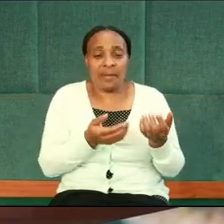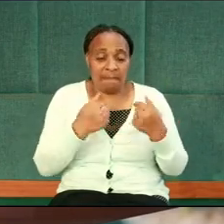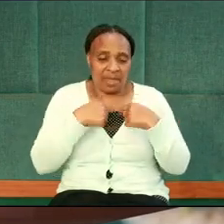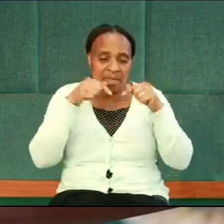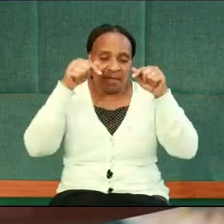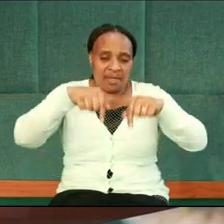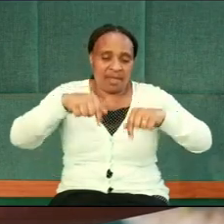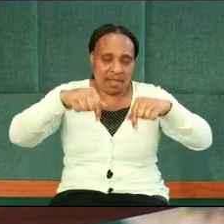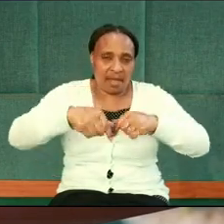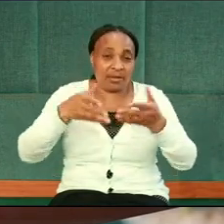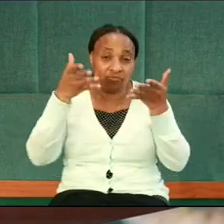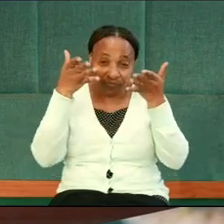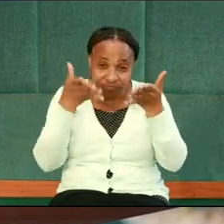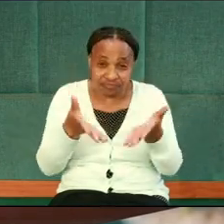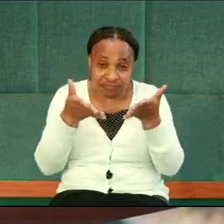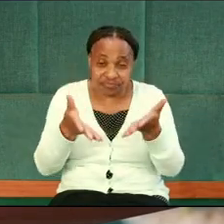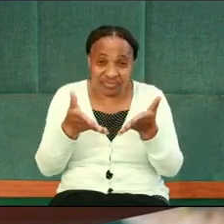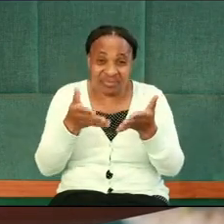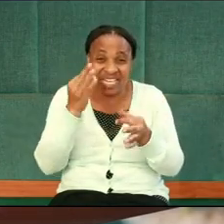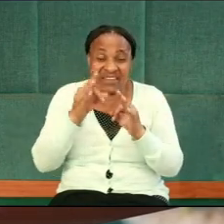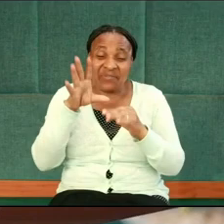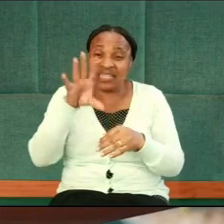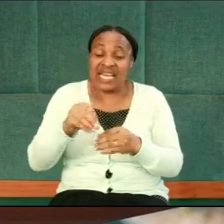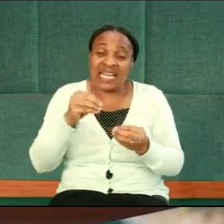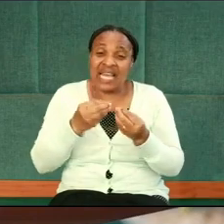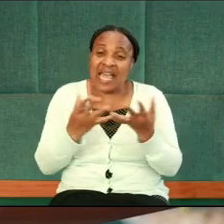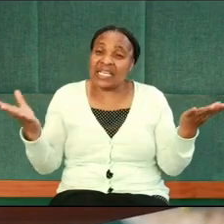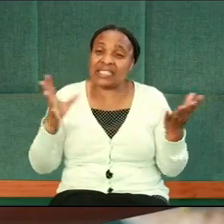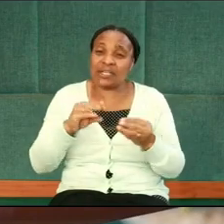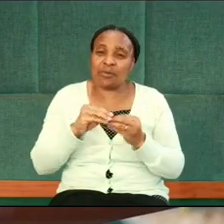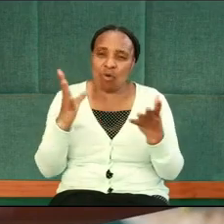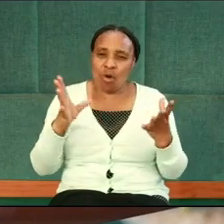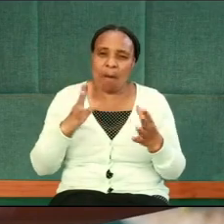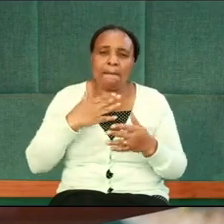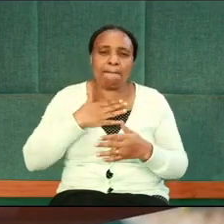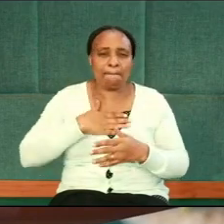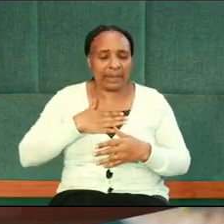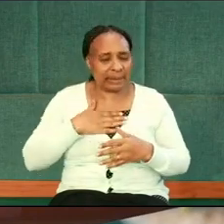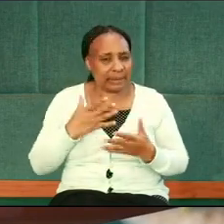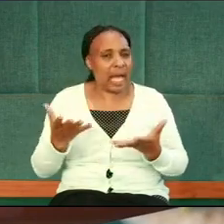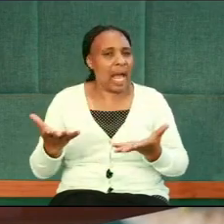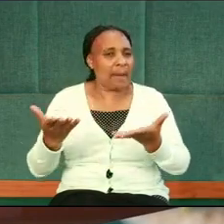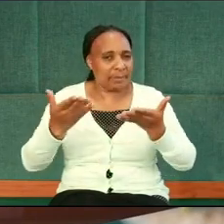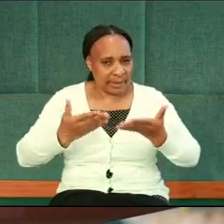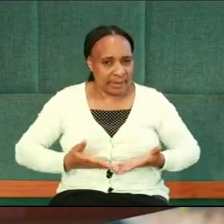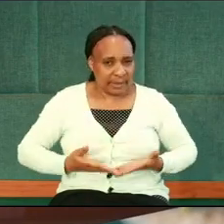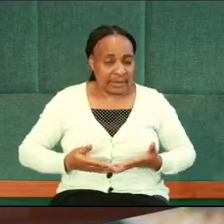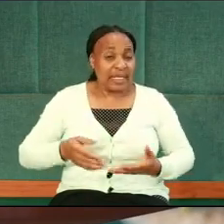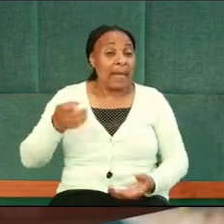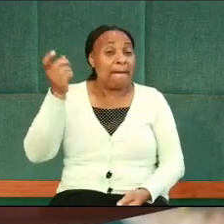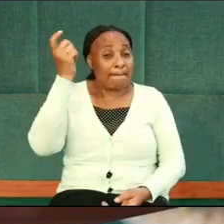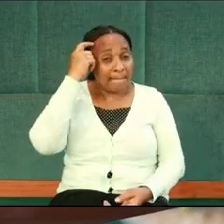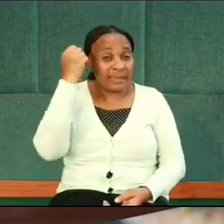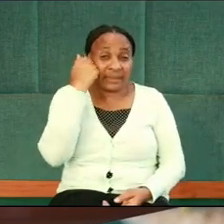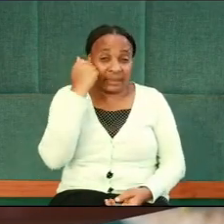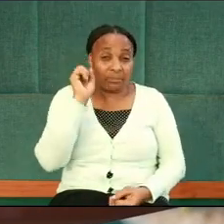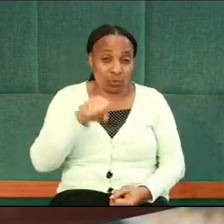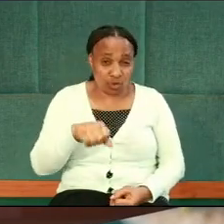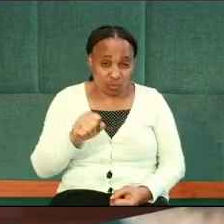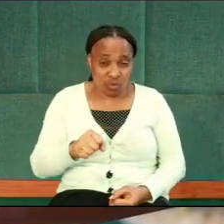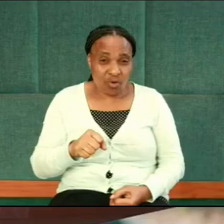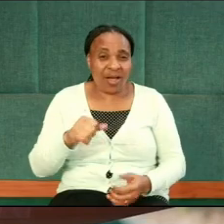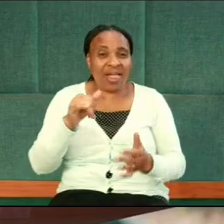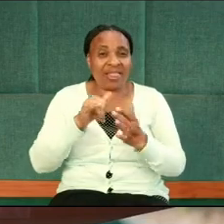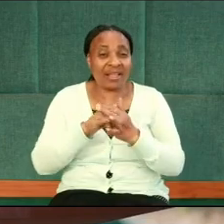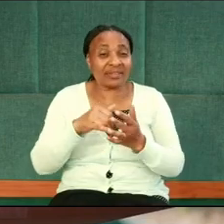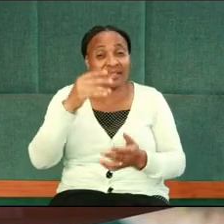today. If you cannot take anything home, please appreciate that the mind can be sick and there's a reason why it is